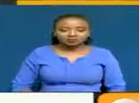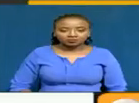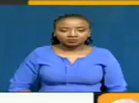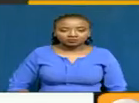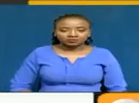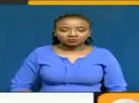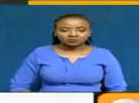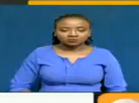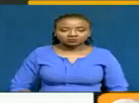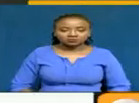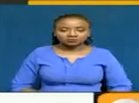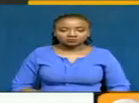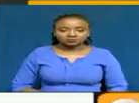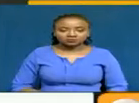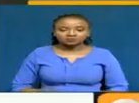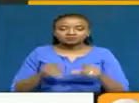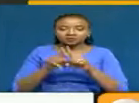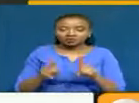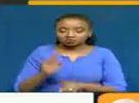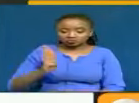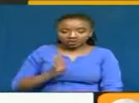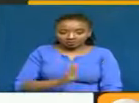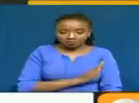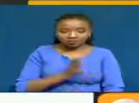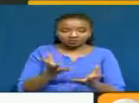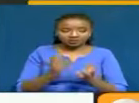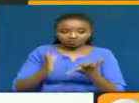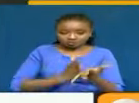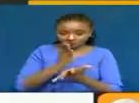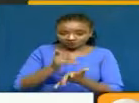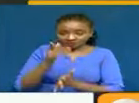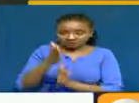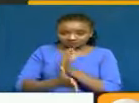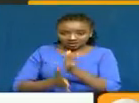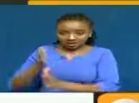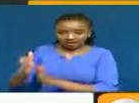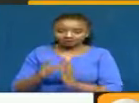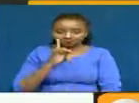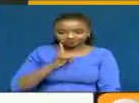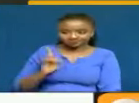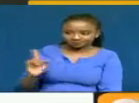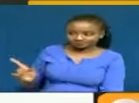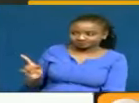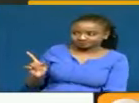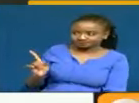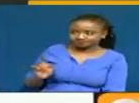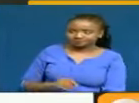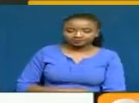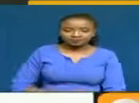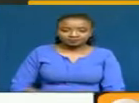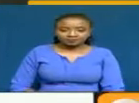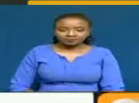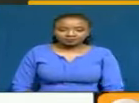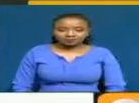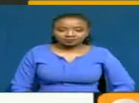County Education Board must confirm availability of a site plan approved by the Department of Public Works, a valid title